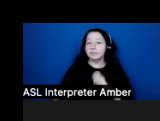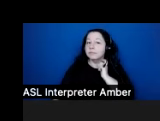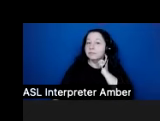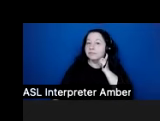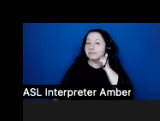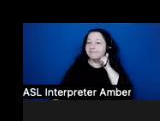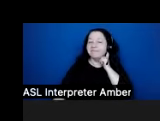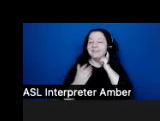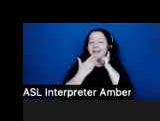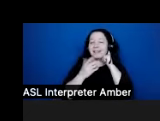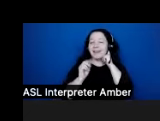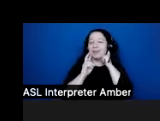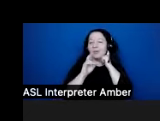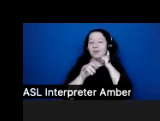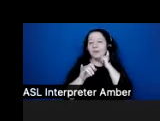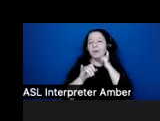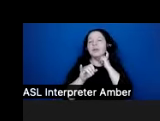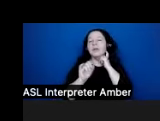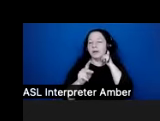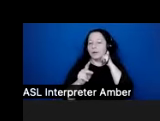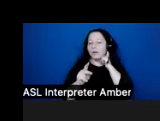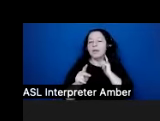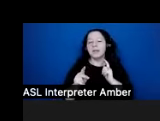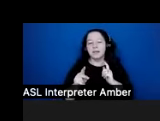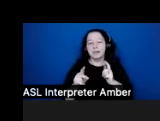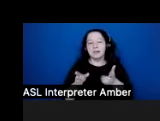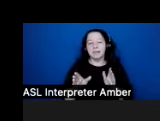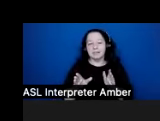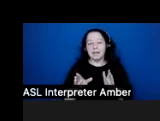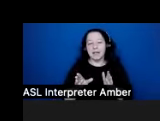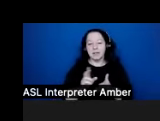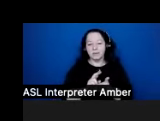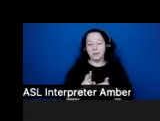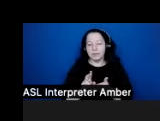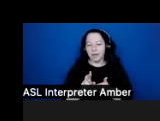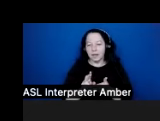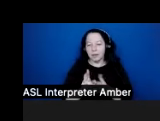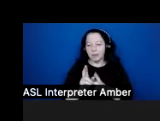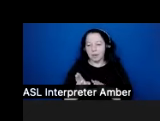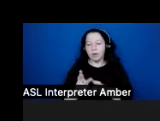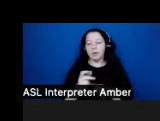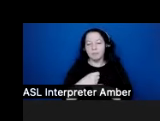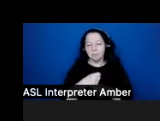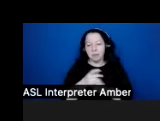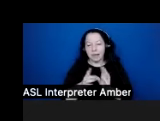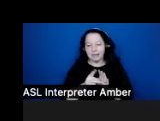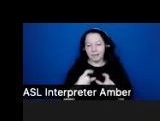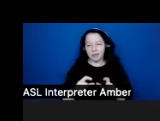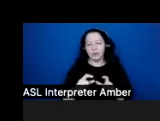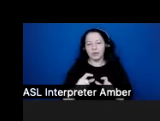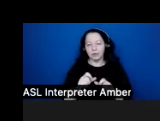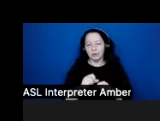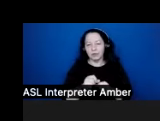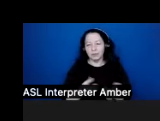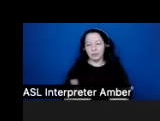Thank you, Tori. So consent is sacred, honor consent. I made stickers to distribute at powwows with those slogans just to get